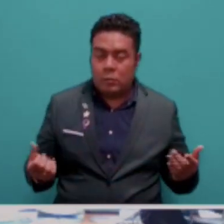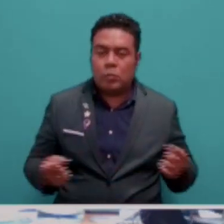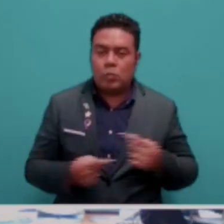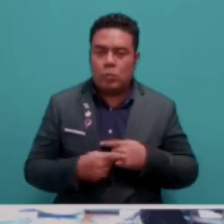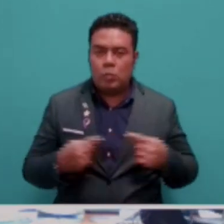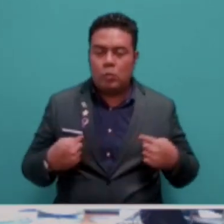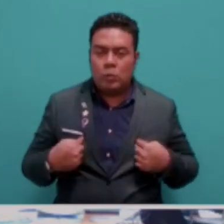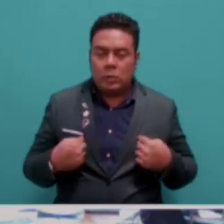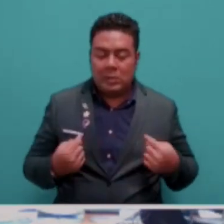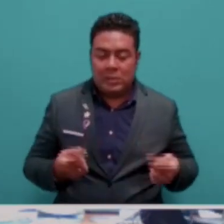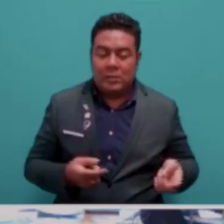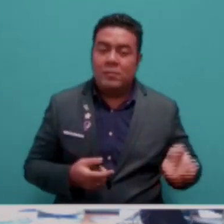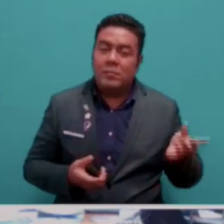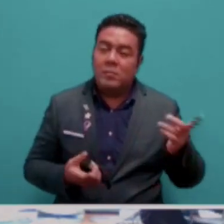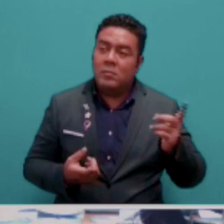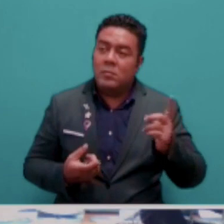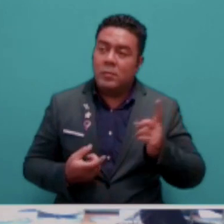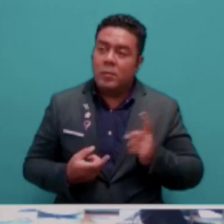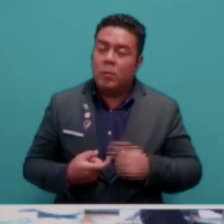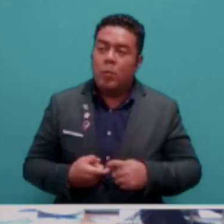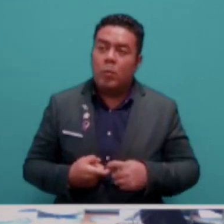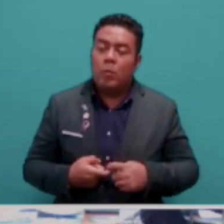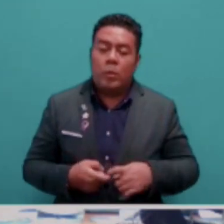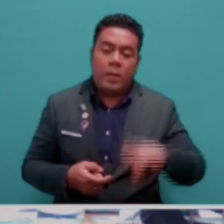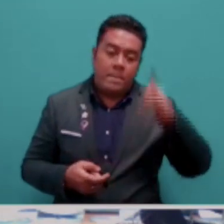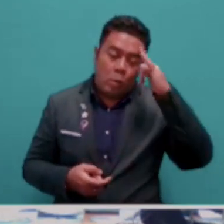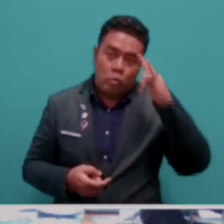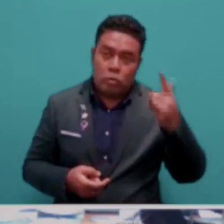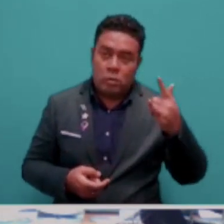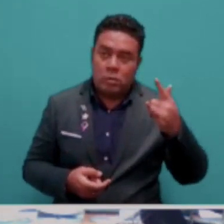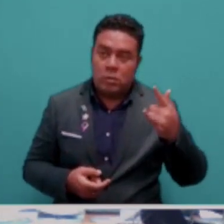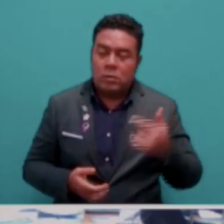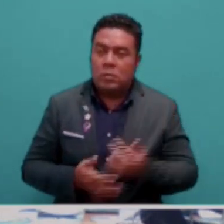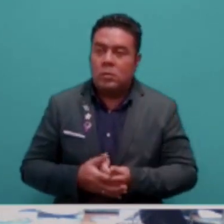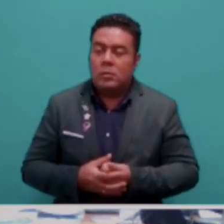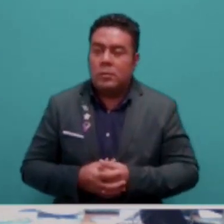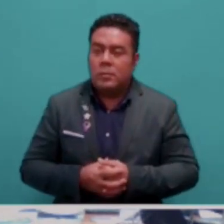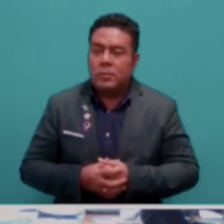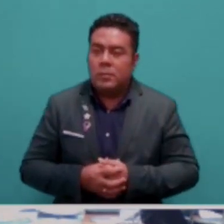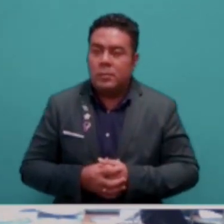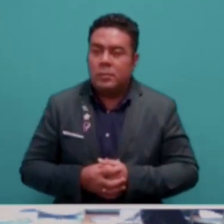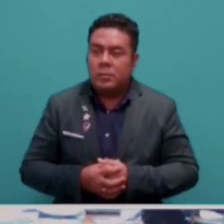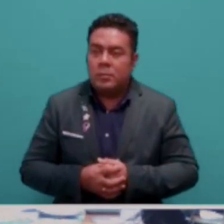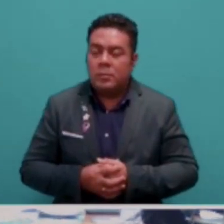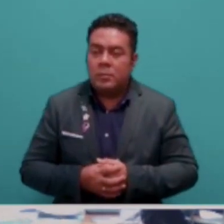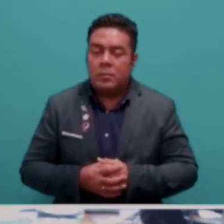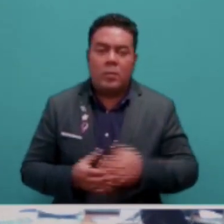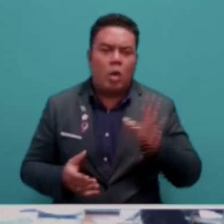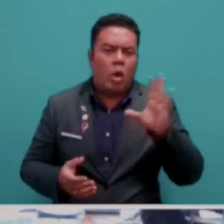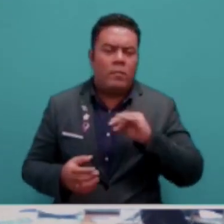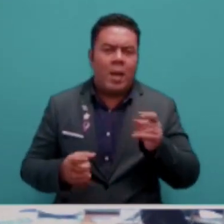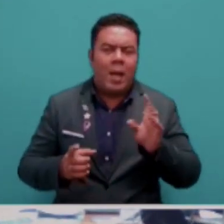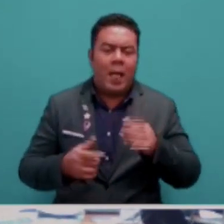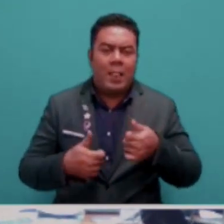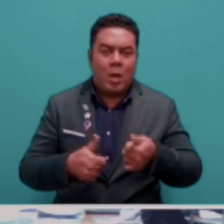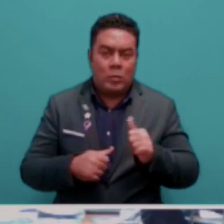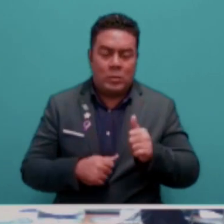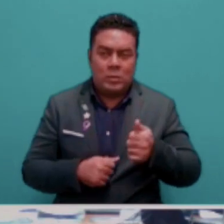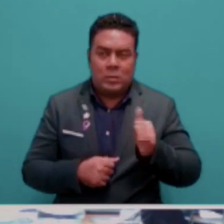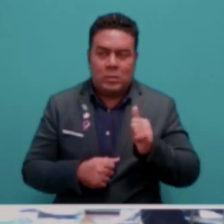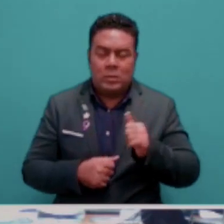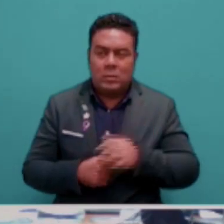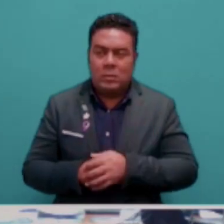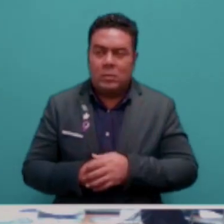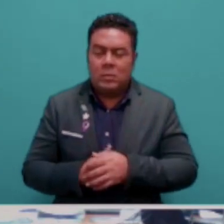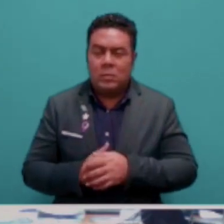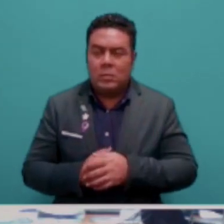coming up, the Honourable Prime Minister is coming up with a motion on the determination of the allowances